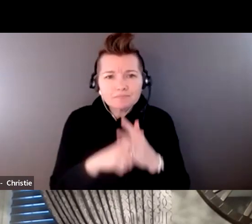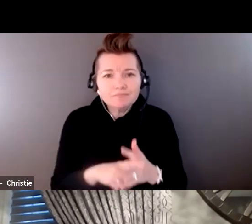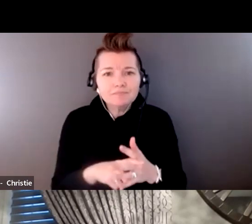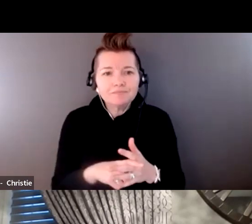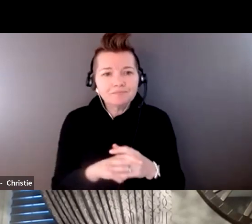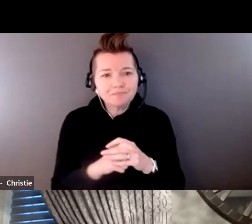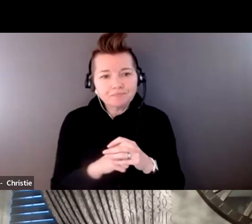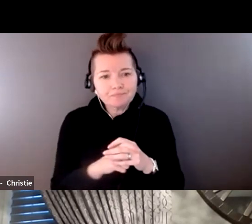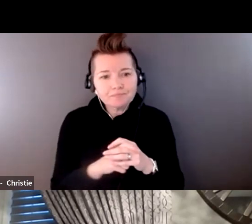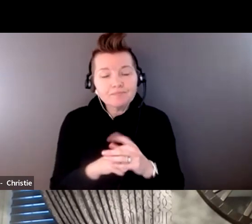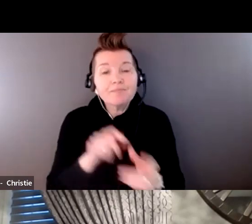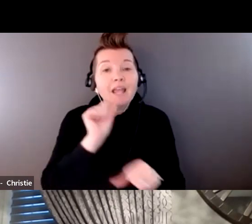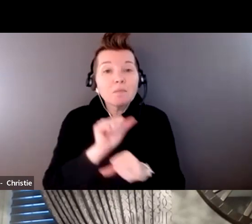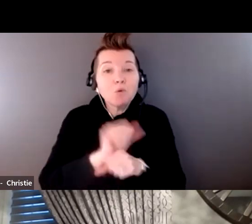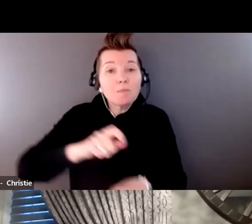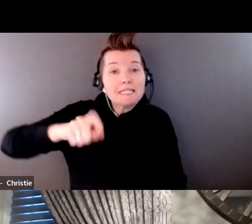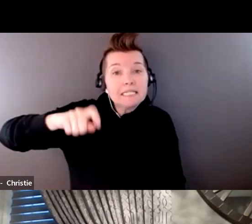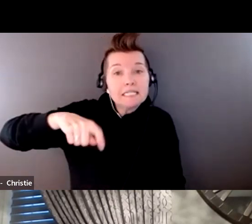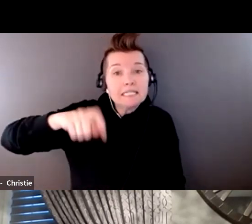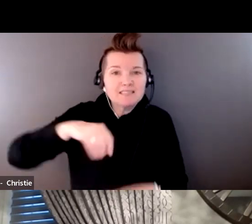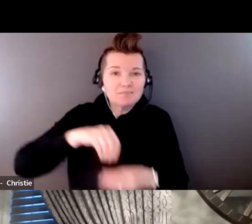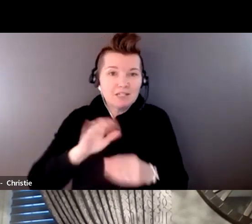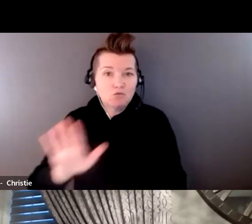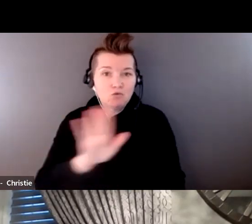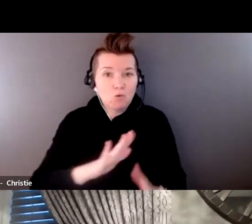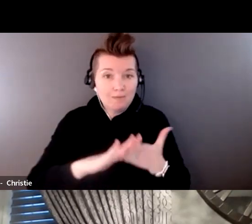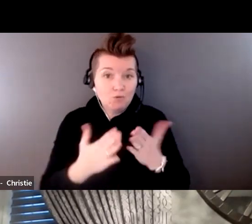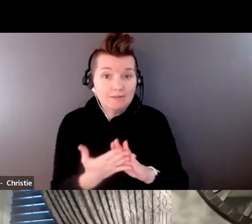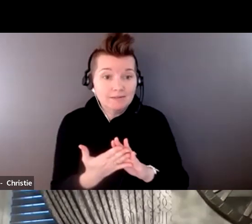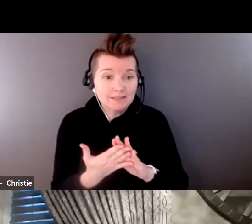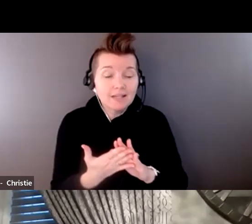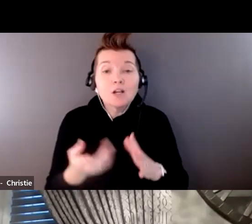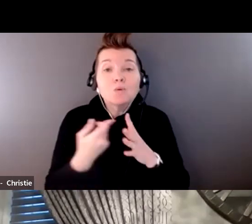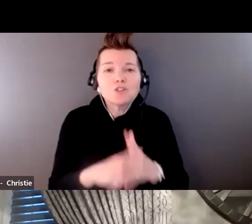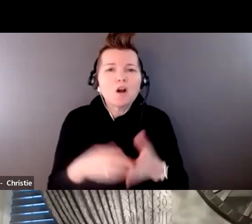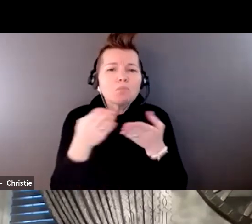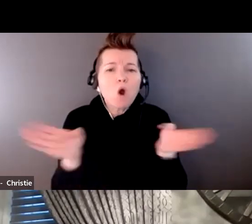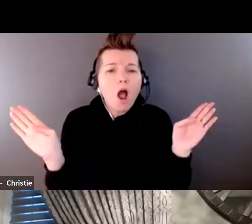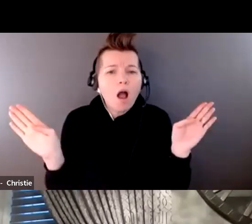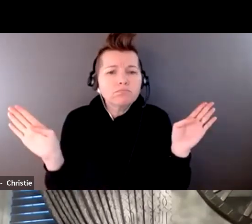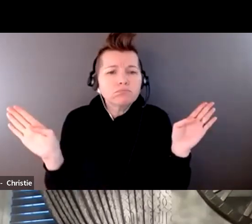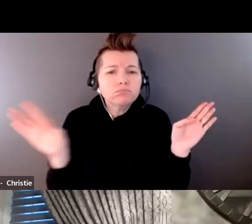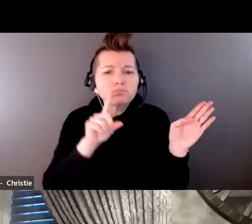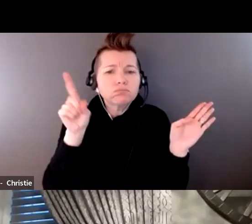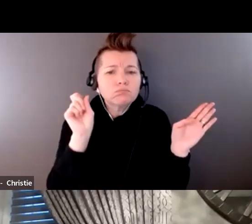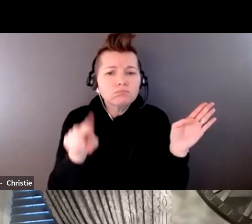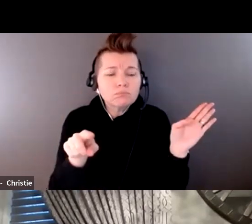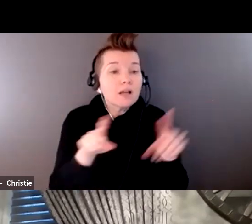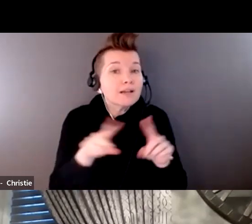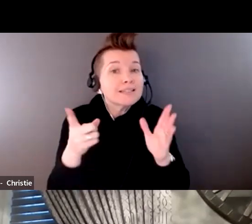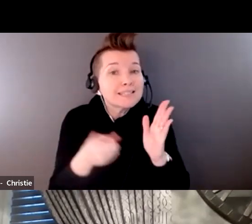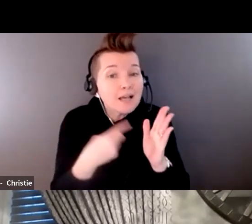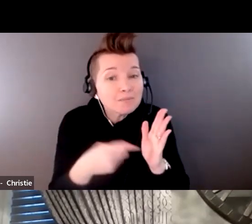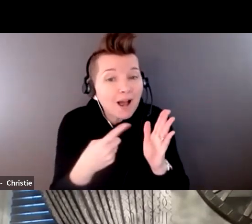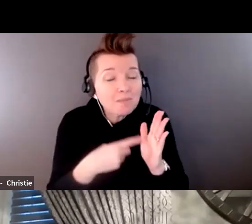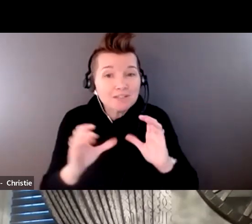the employment needs in the different communities represented here today. So we're going to start broad, but I know oftentimes with these conversations, we talk